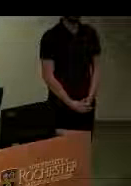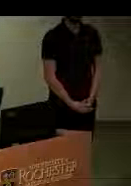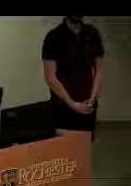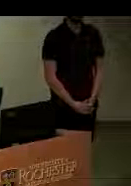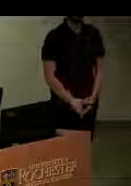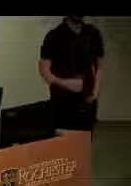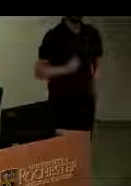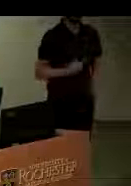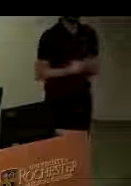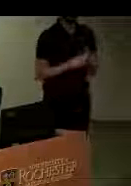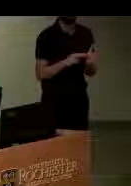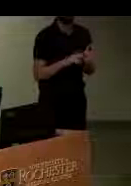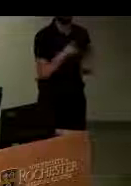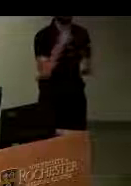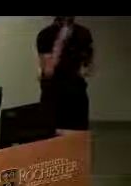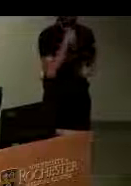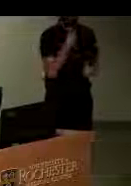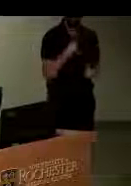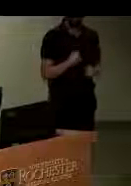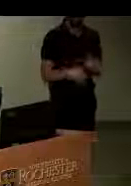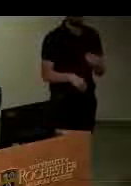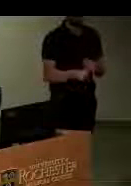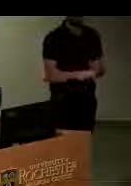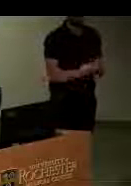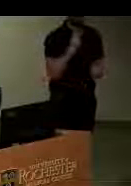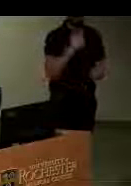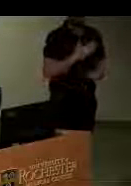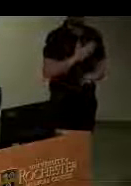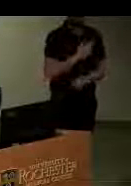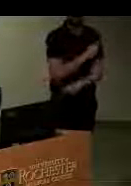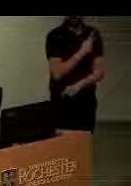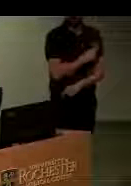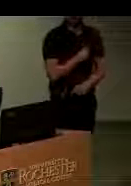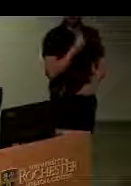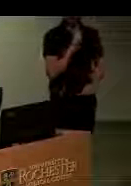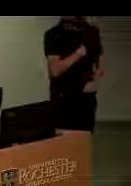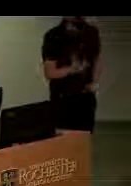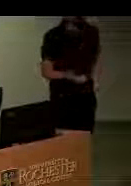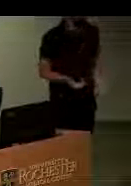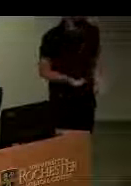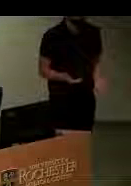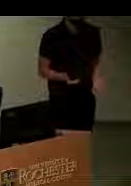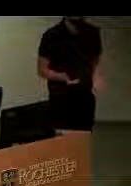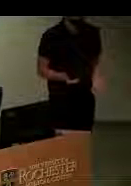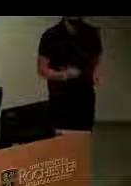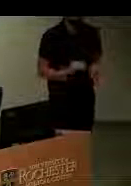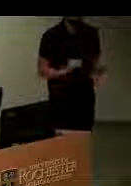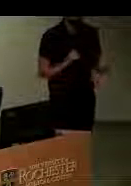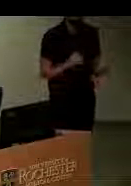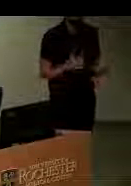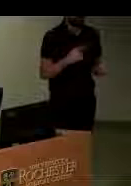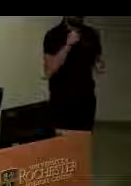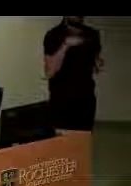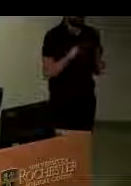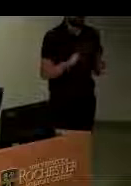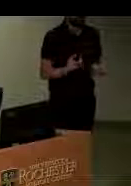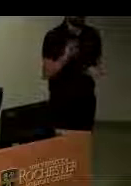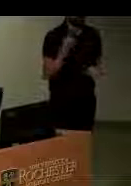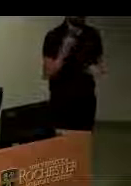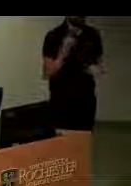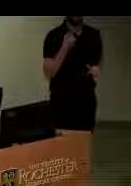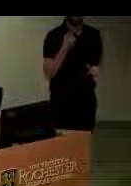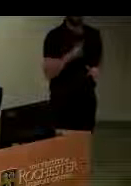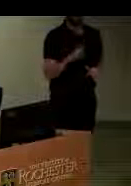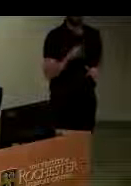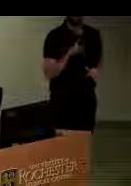just asked the nurses that. I just said, can you give me an extra session for my patients? They said, sure. Nobody ever checked. Dr. Luria wasn't around